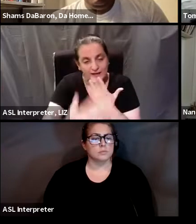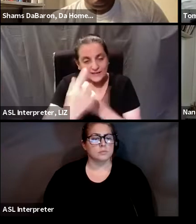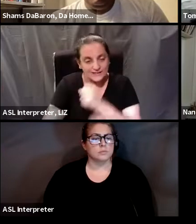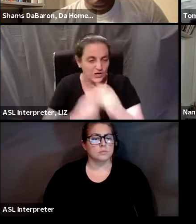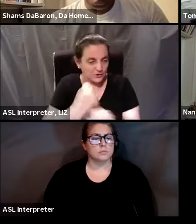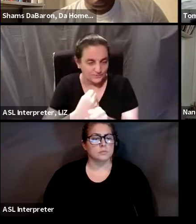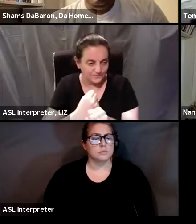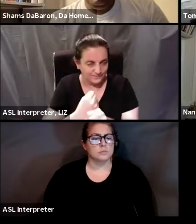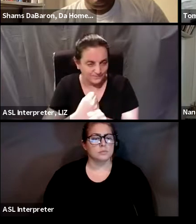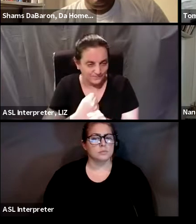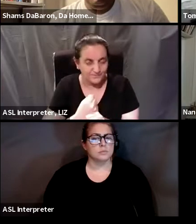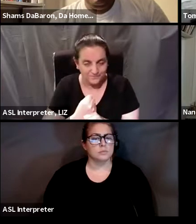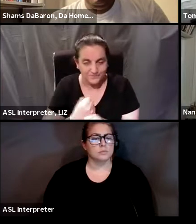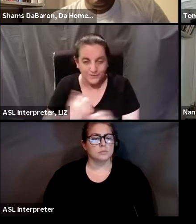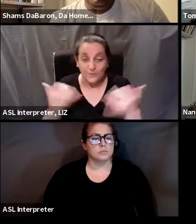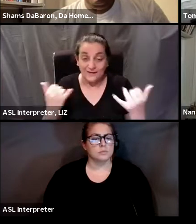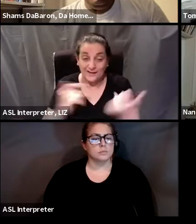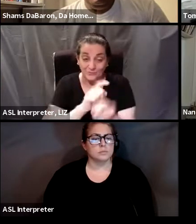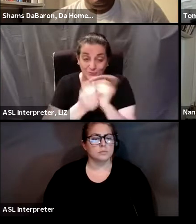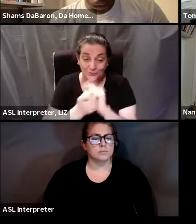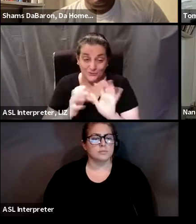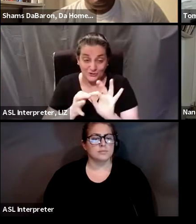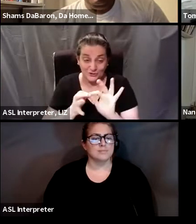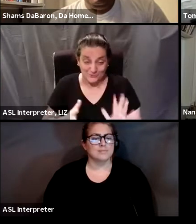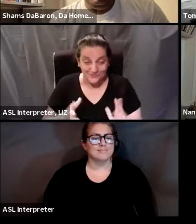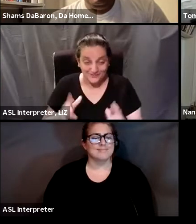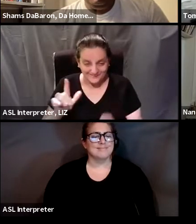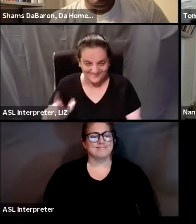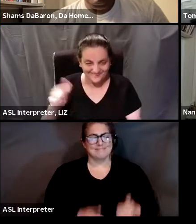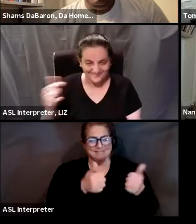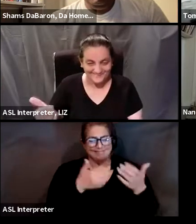we've I'm sorry to interrupt.